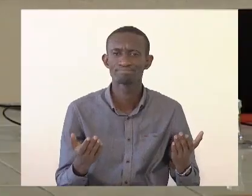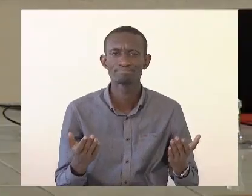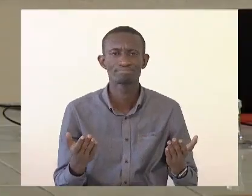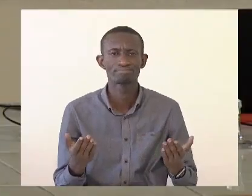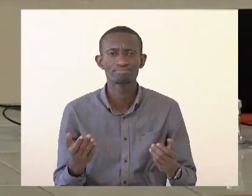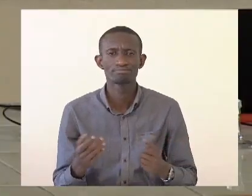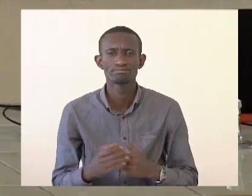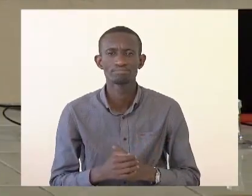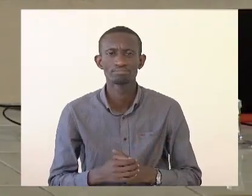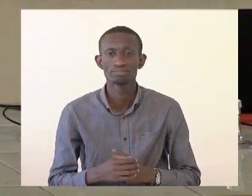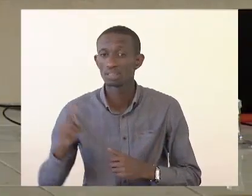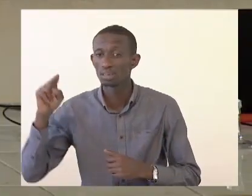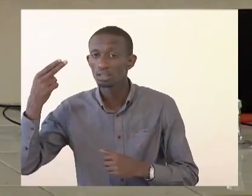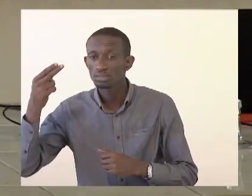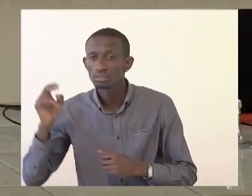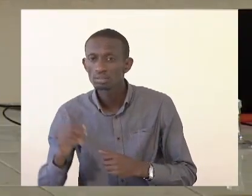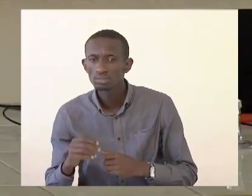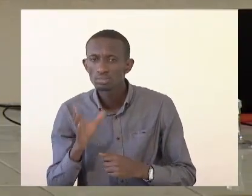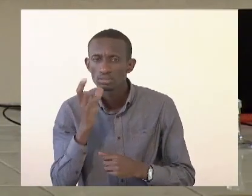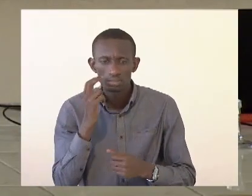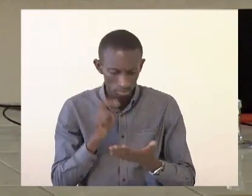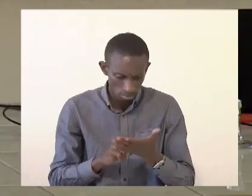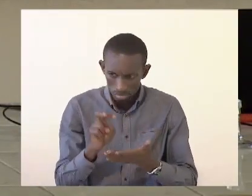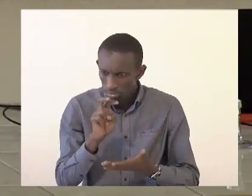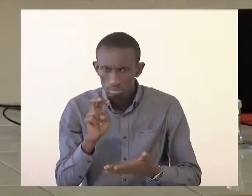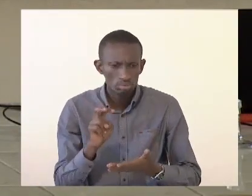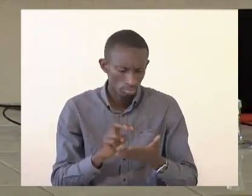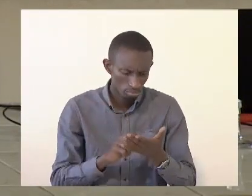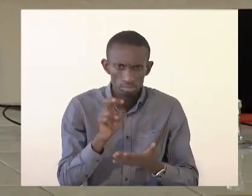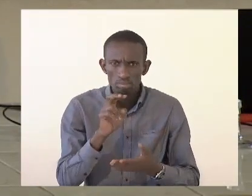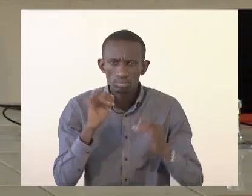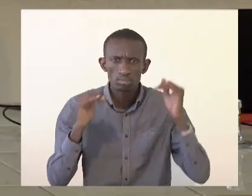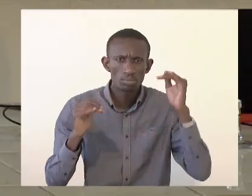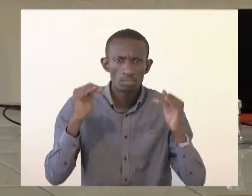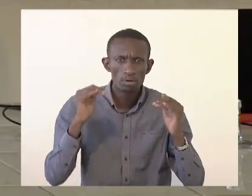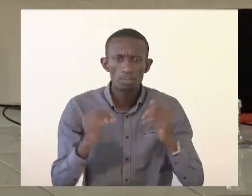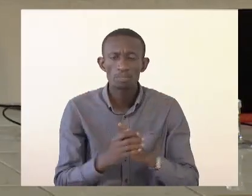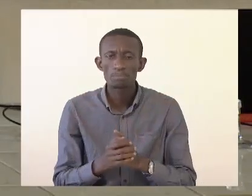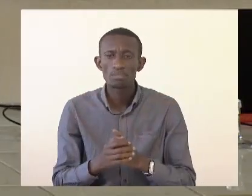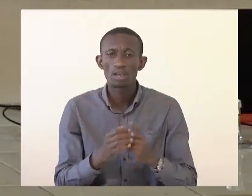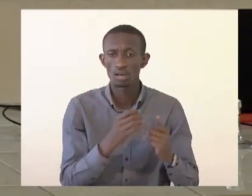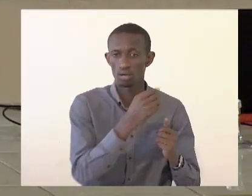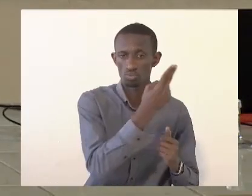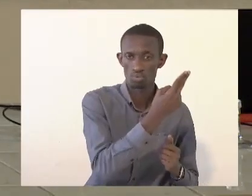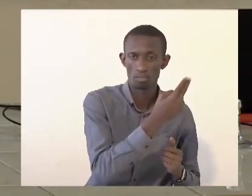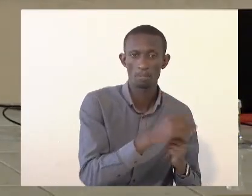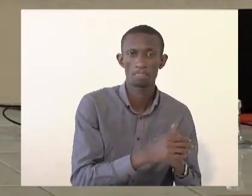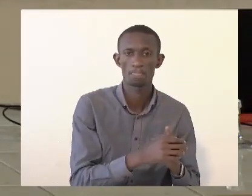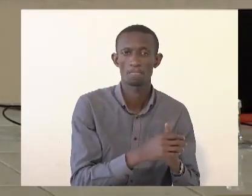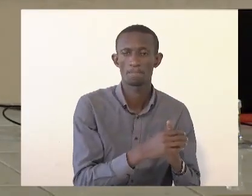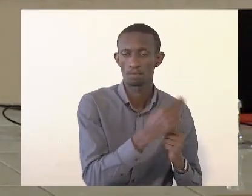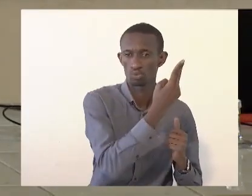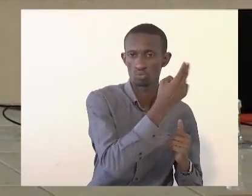hydrogen carbonate. Let's check if this is balanced. We have 2 HCl, so we have